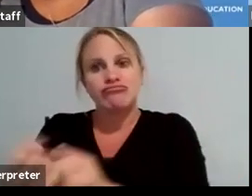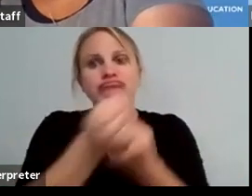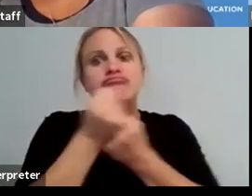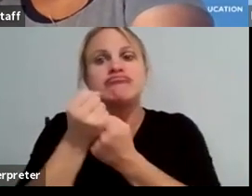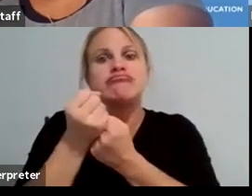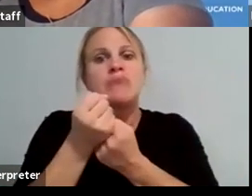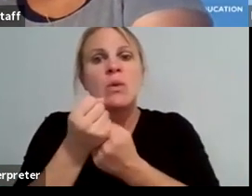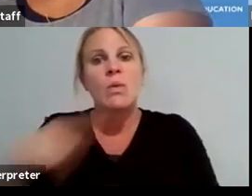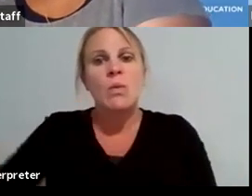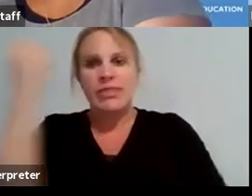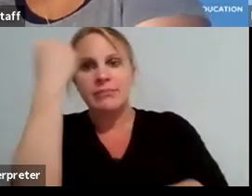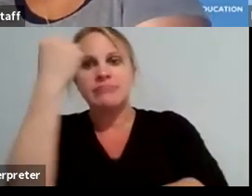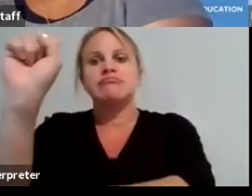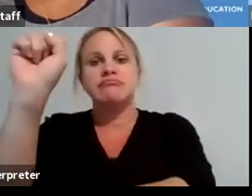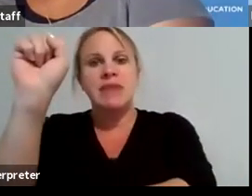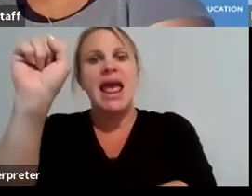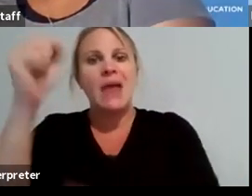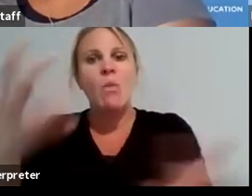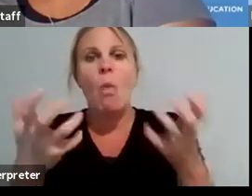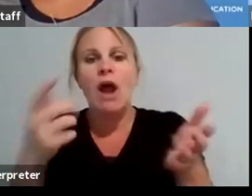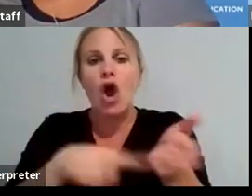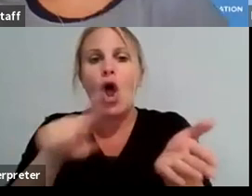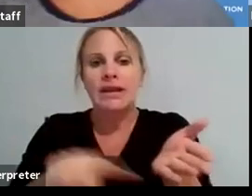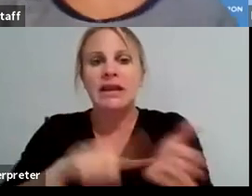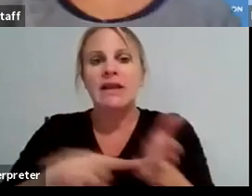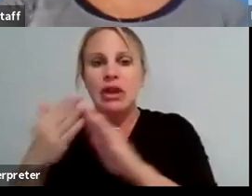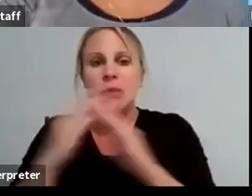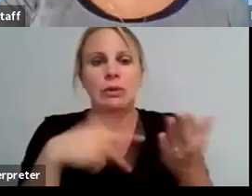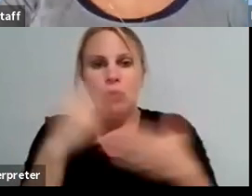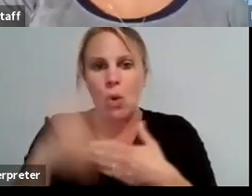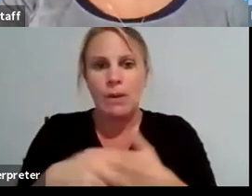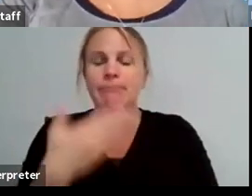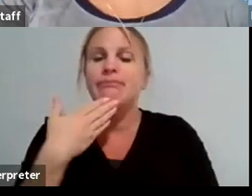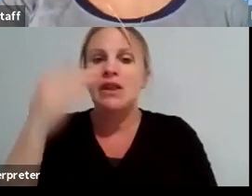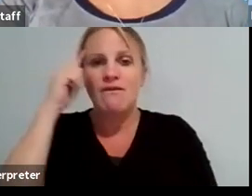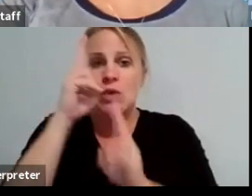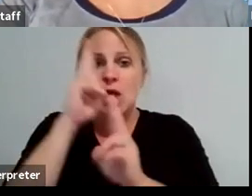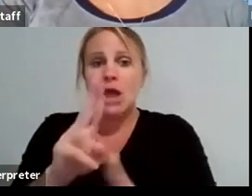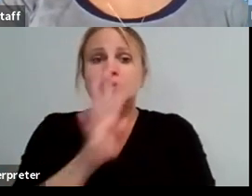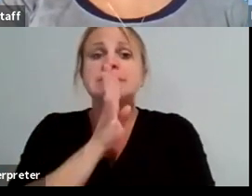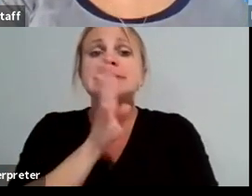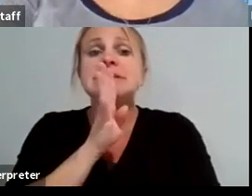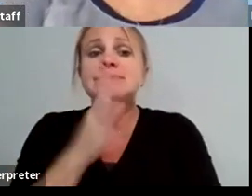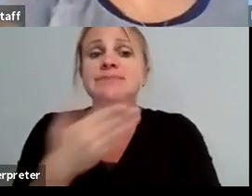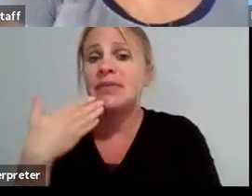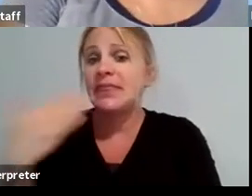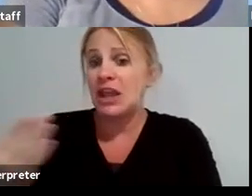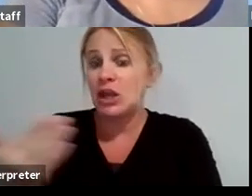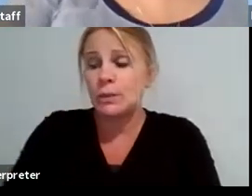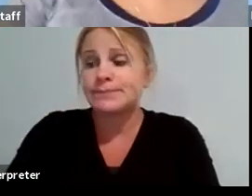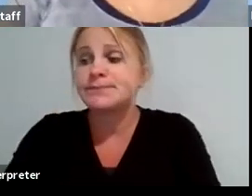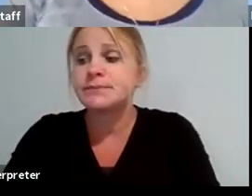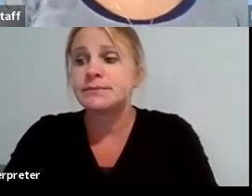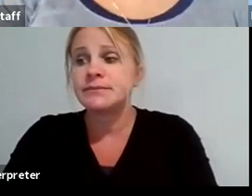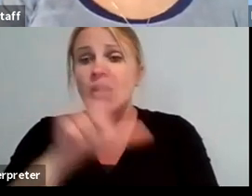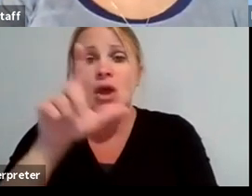their demand for audits of the capital improvement program. Thank you for the opportunity to speak. Thank you, Mr. Sengupta.